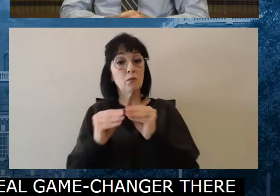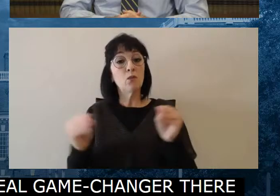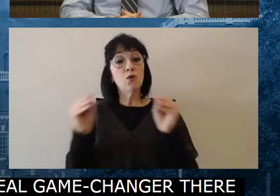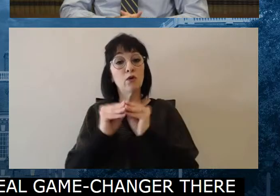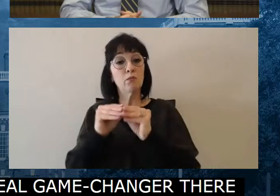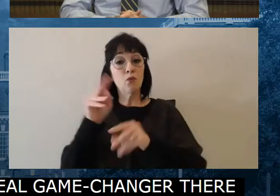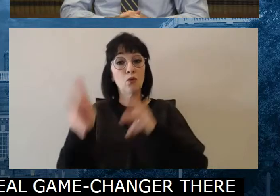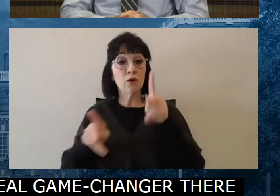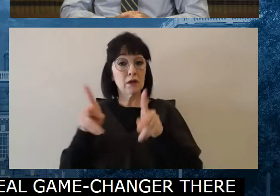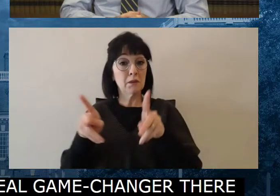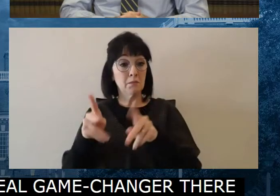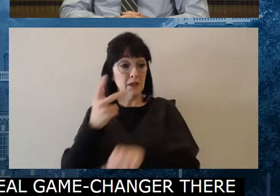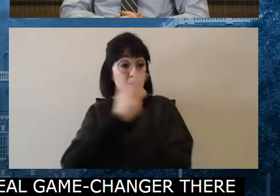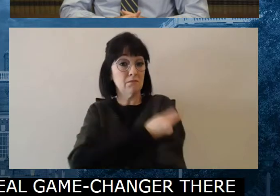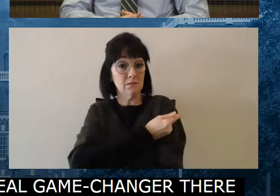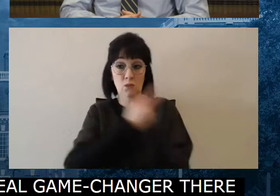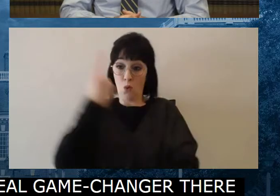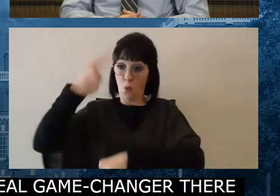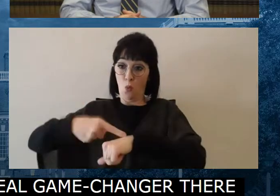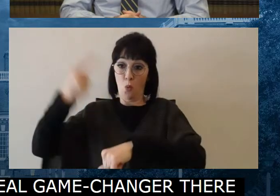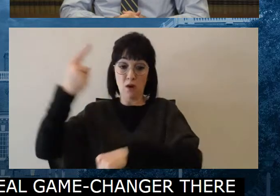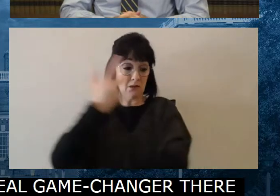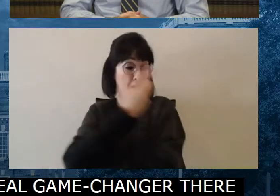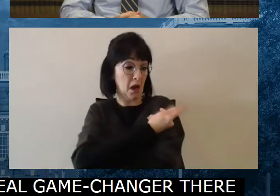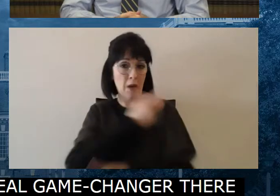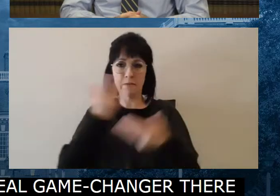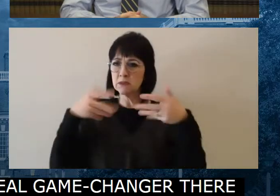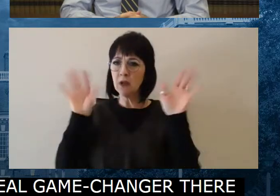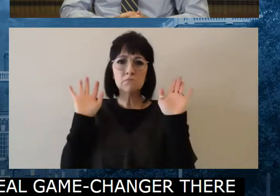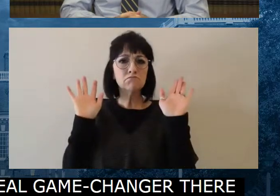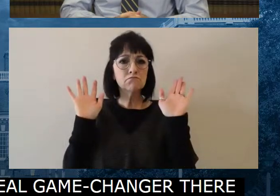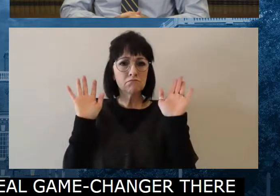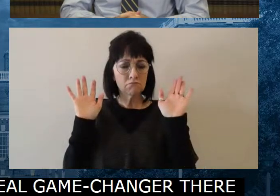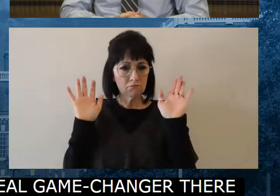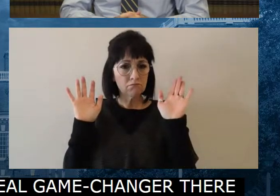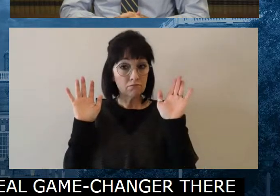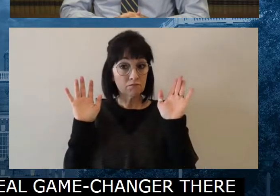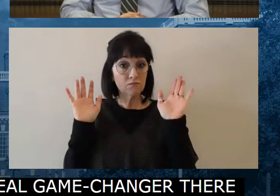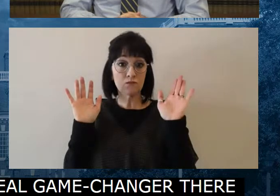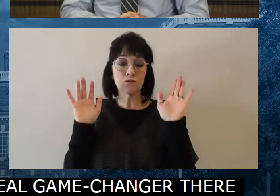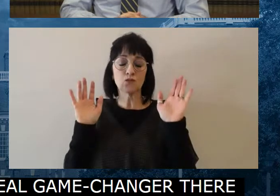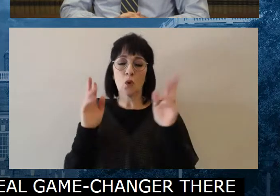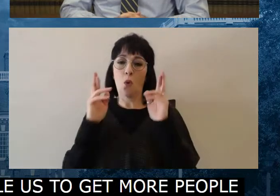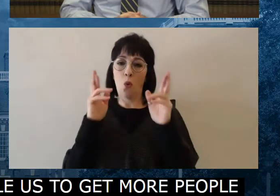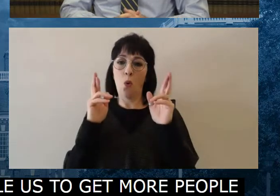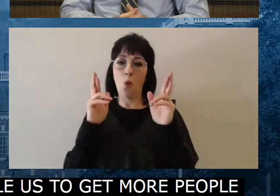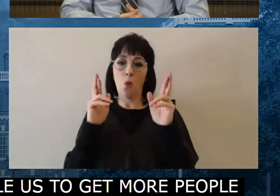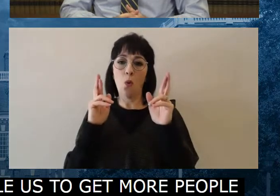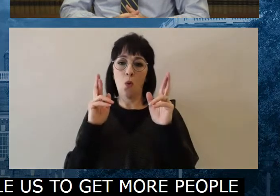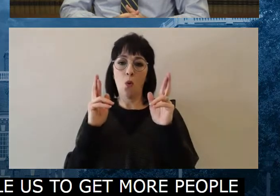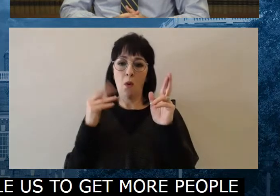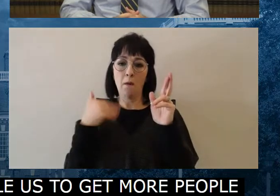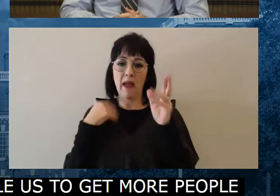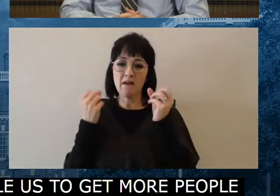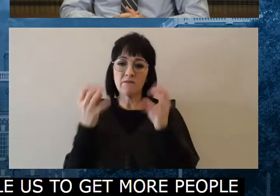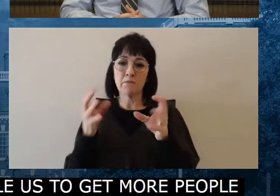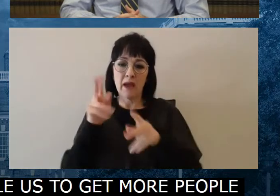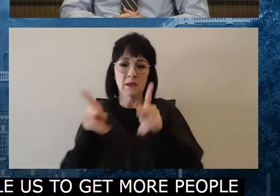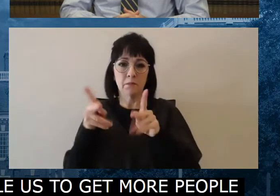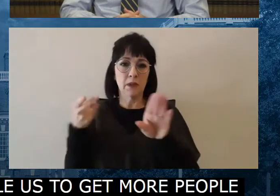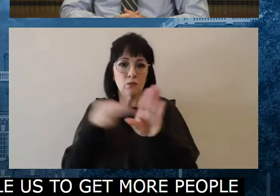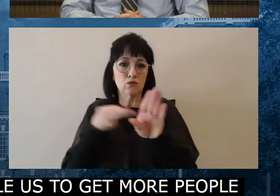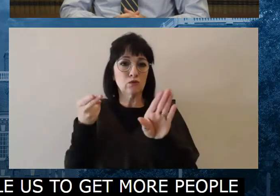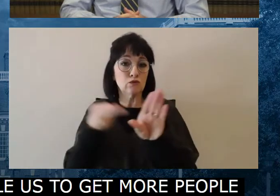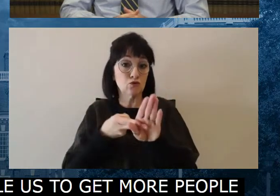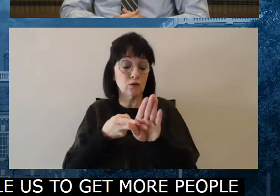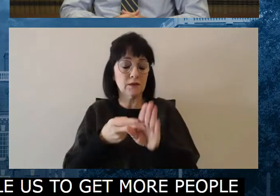dose and you're done in our clinics across our state. So I think we've got media